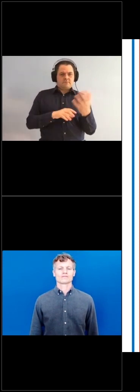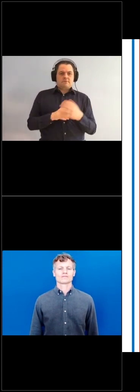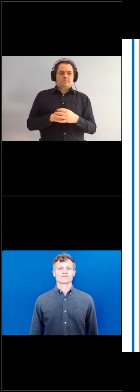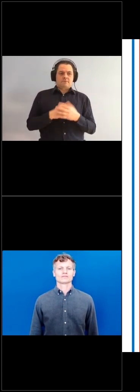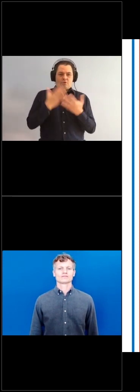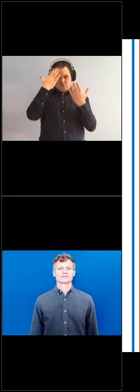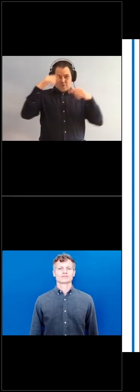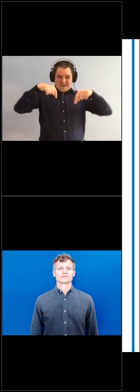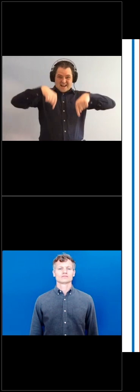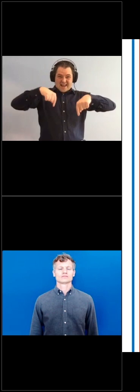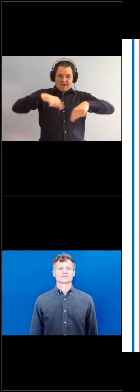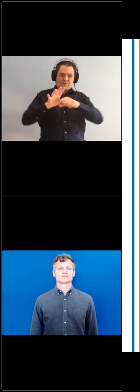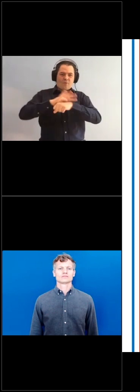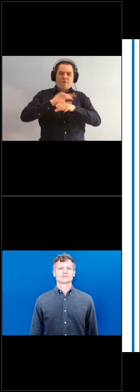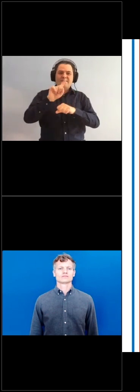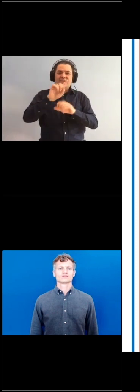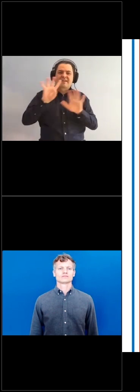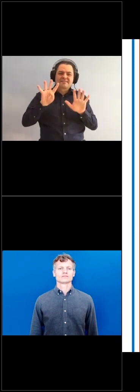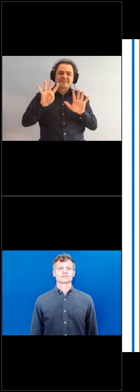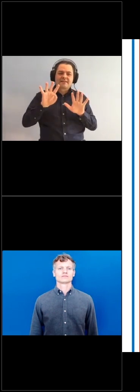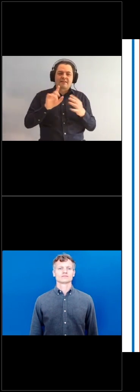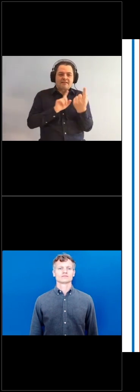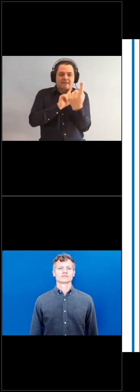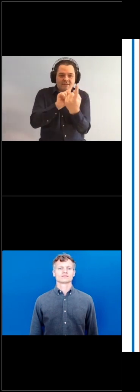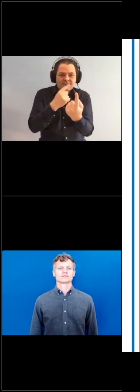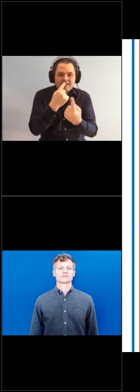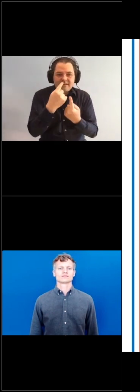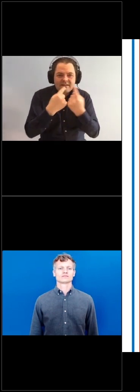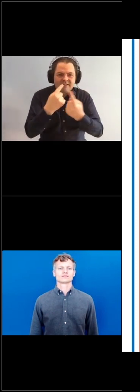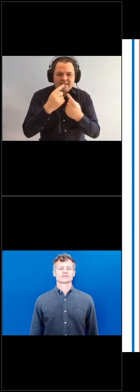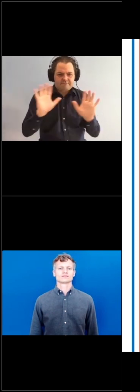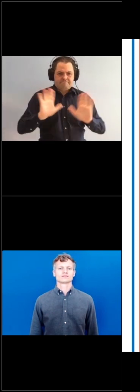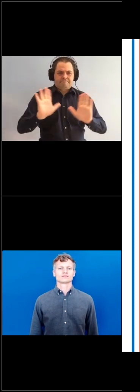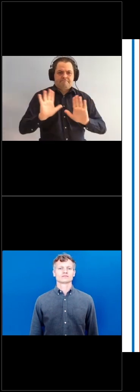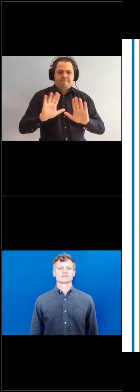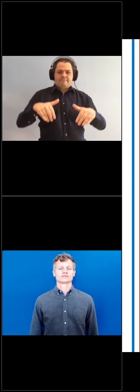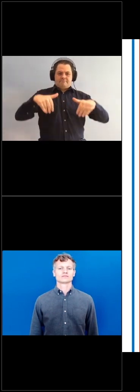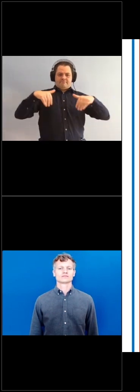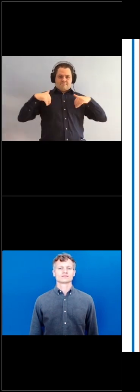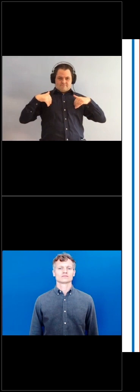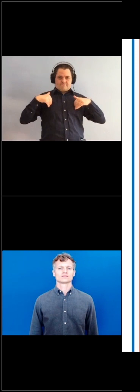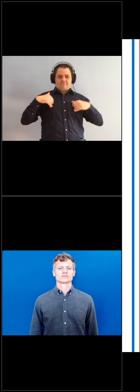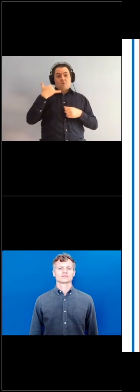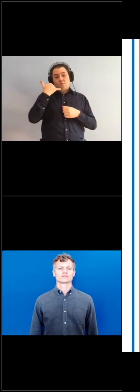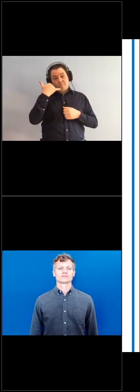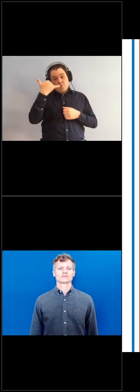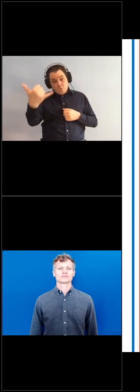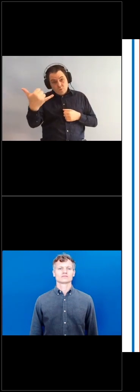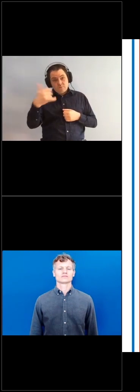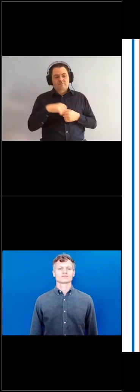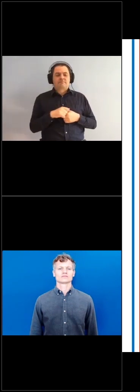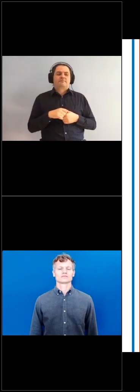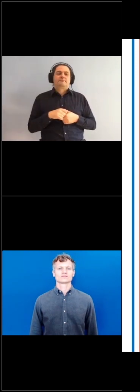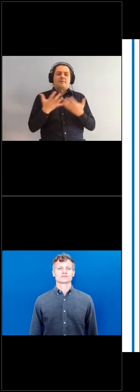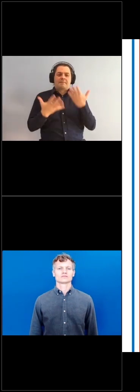conversation, so we are led to practice online or phone conversation with the